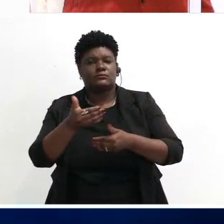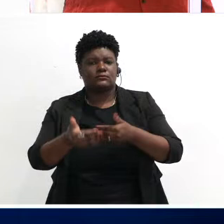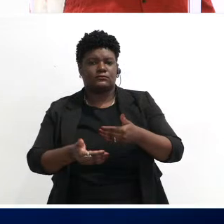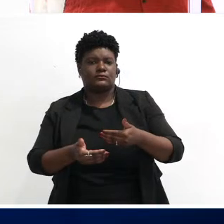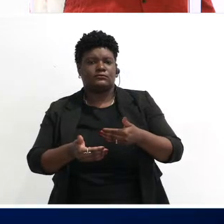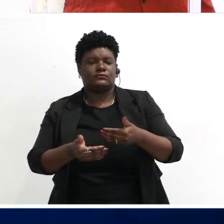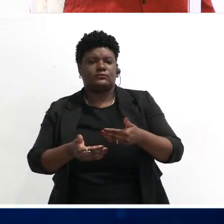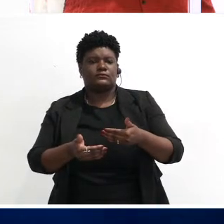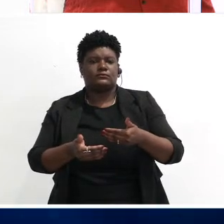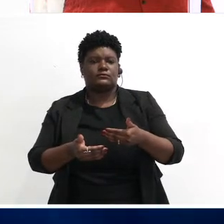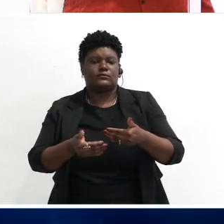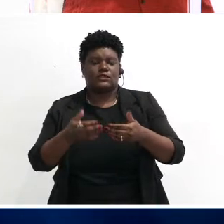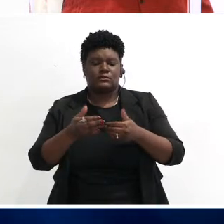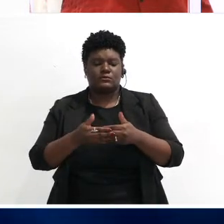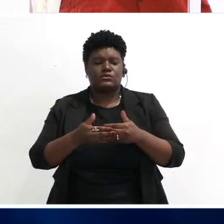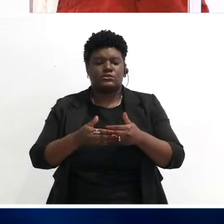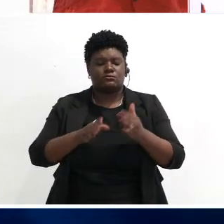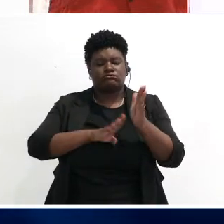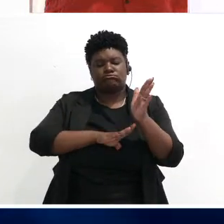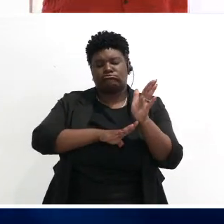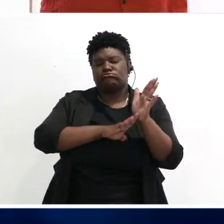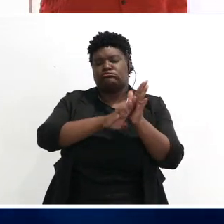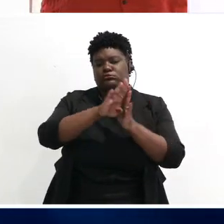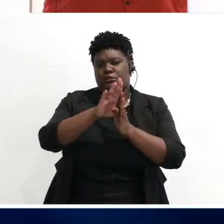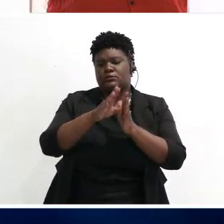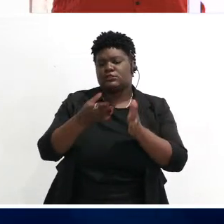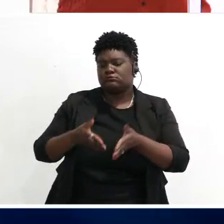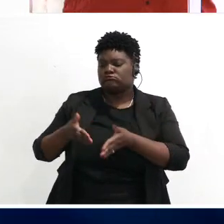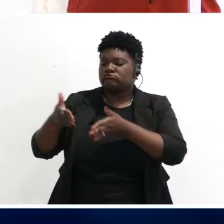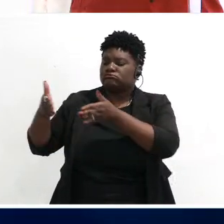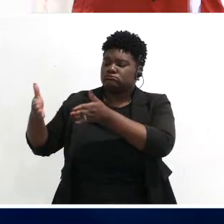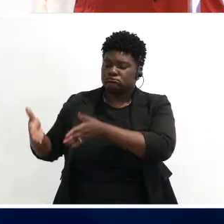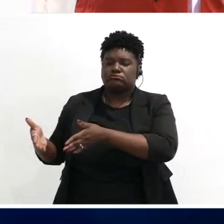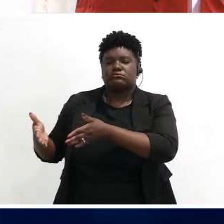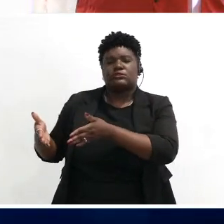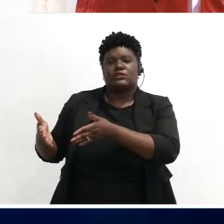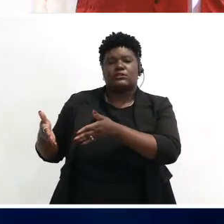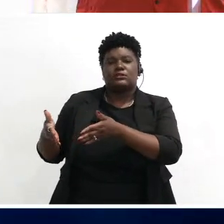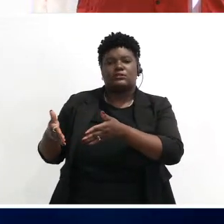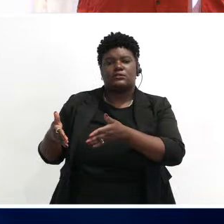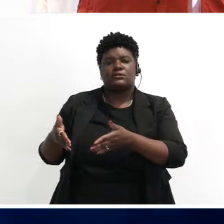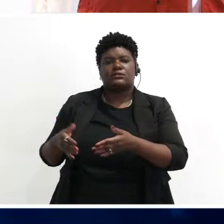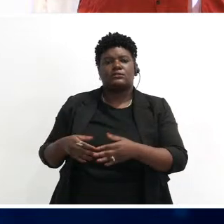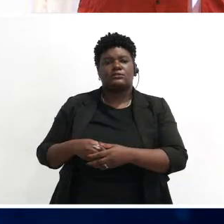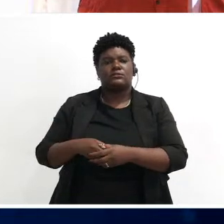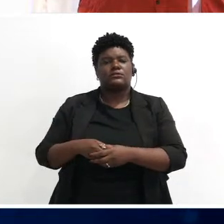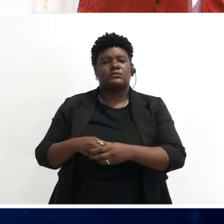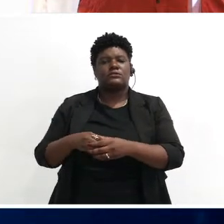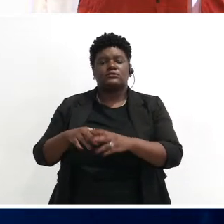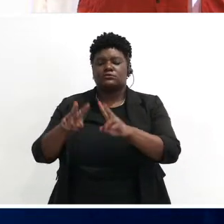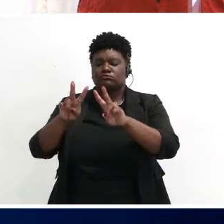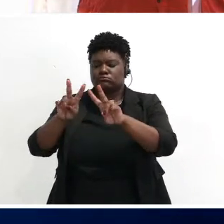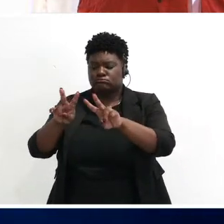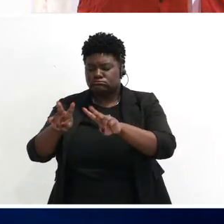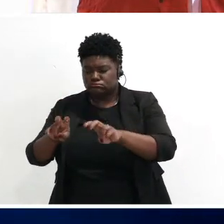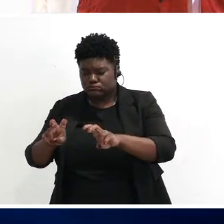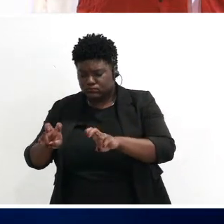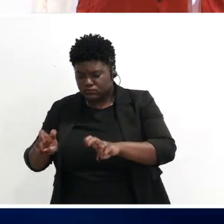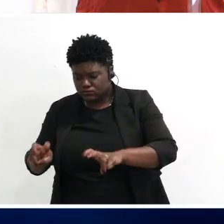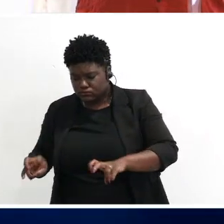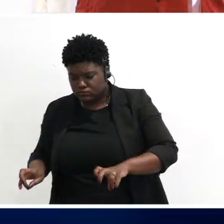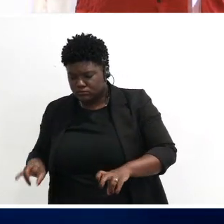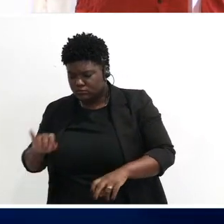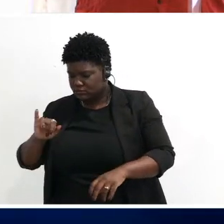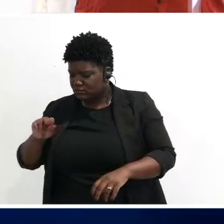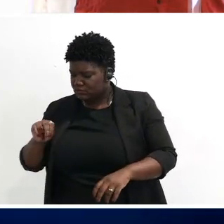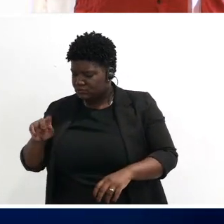And then the right is a test part from Intel, where they're starting to demonstrate this. And that red line